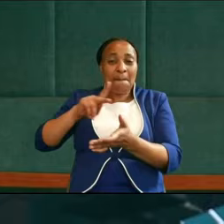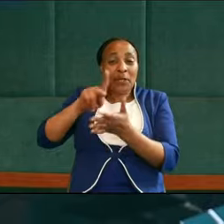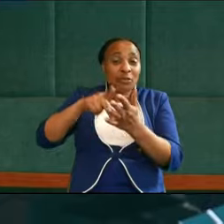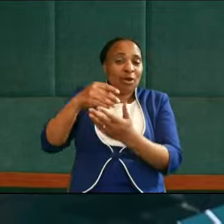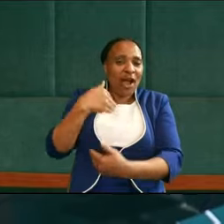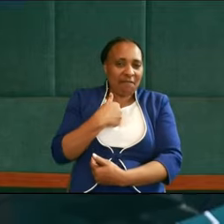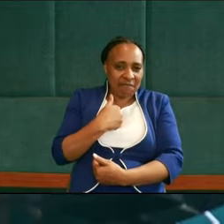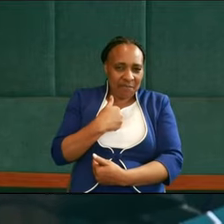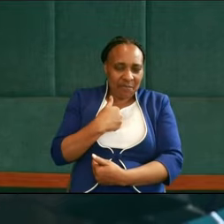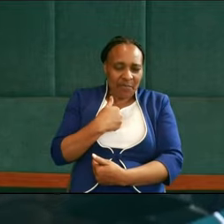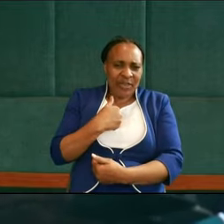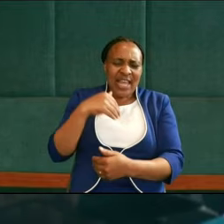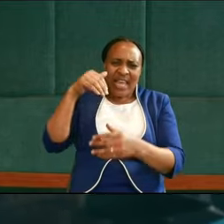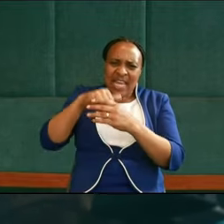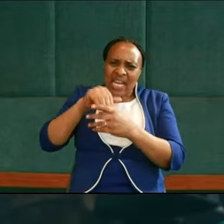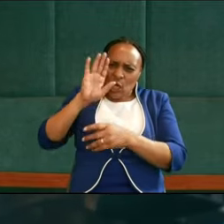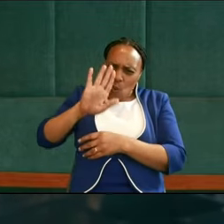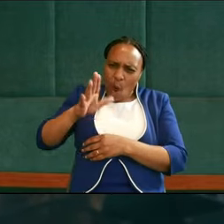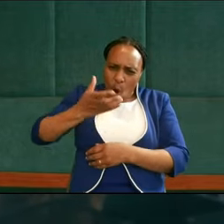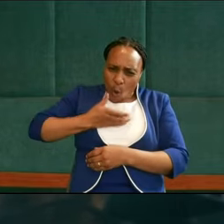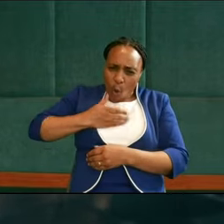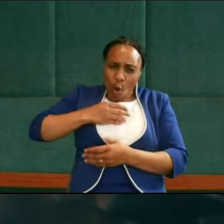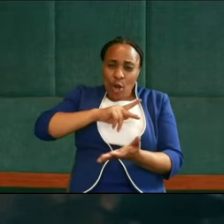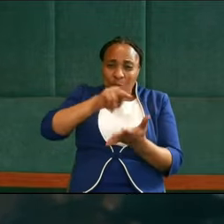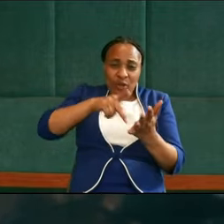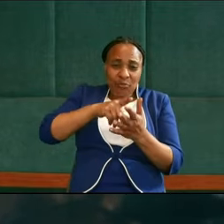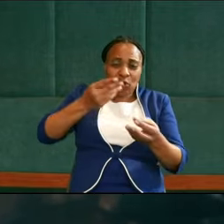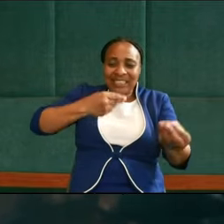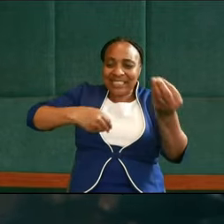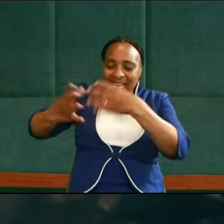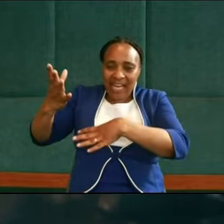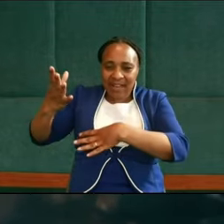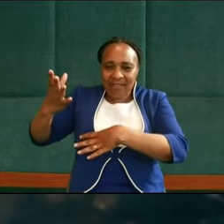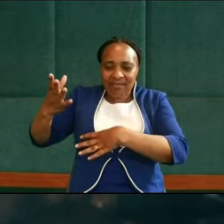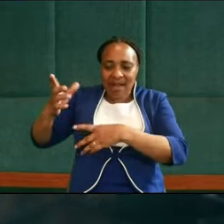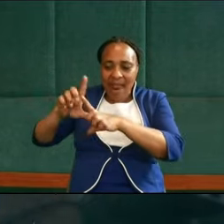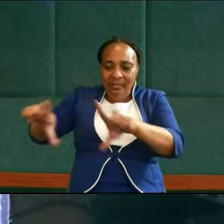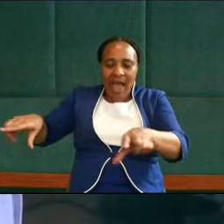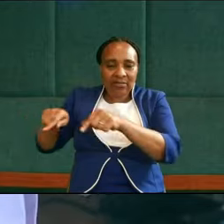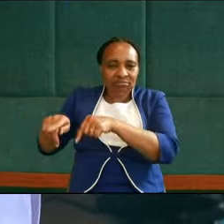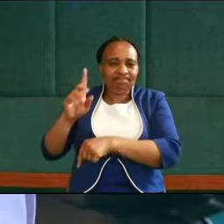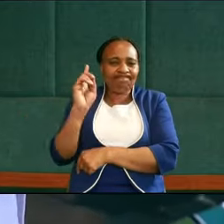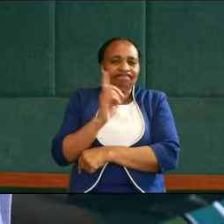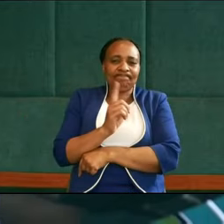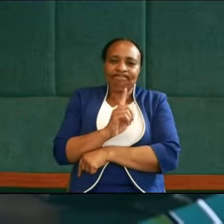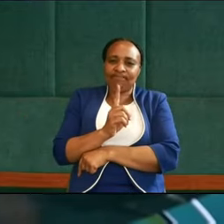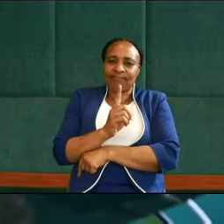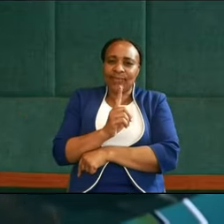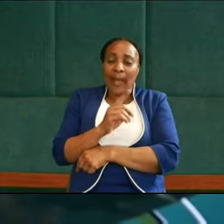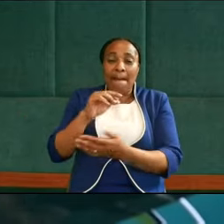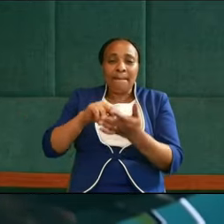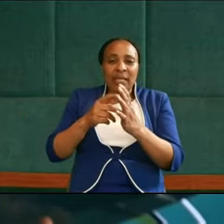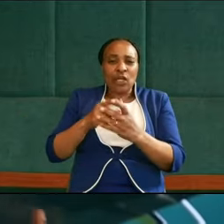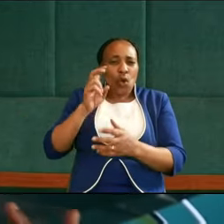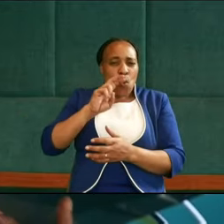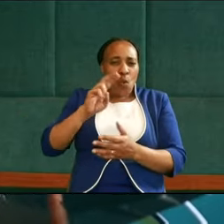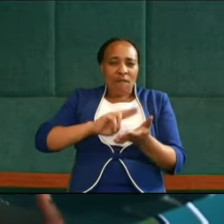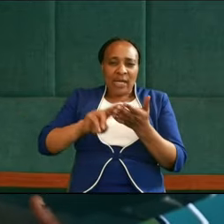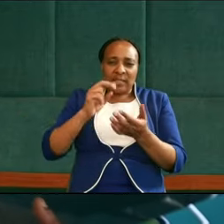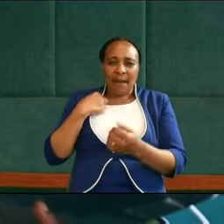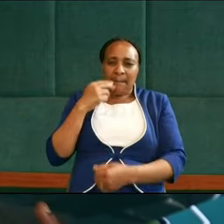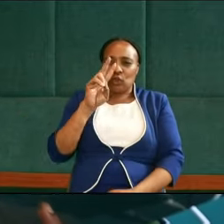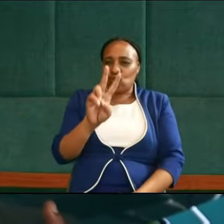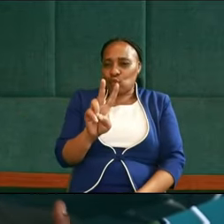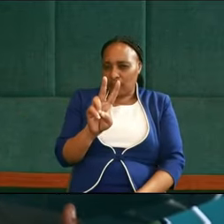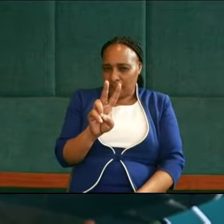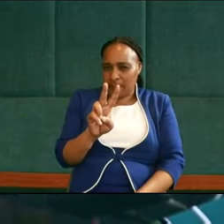the grounds of principle, I will not sell the vineyard. Why is the vineyard a vineyard of principle? Look at verse number 2. So